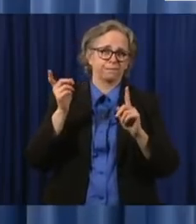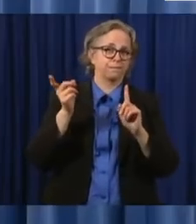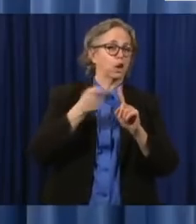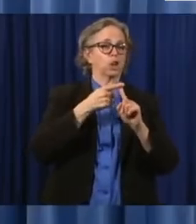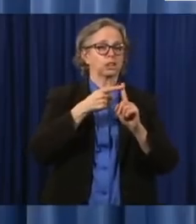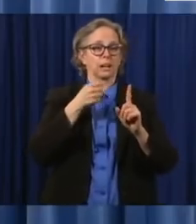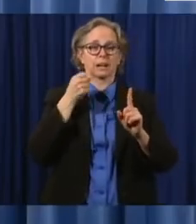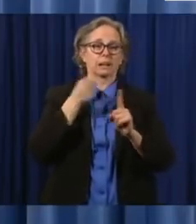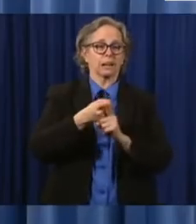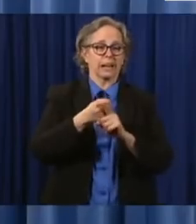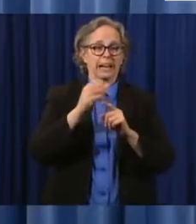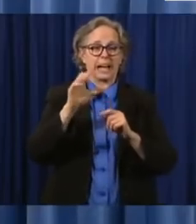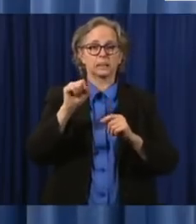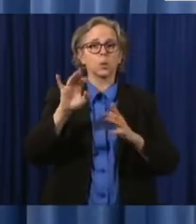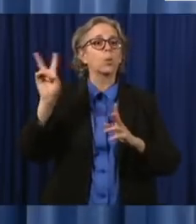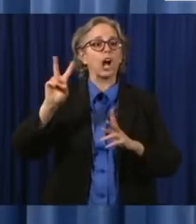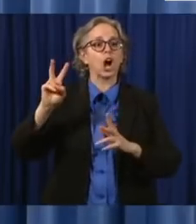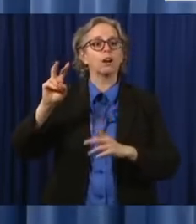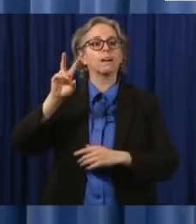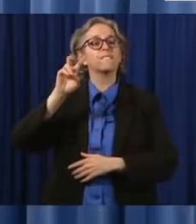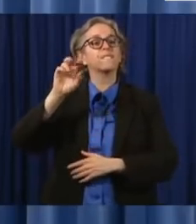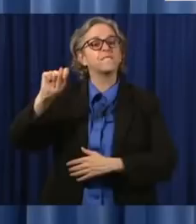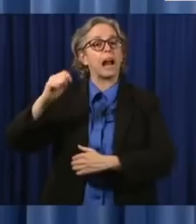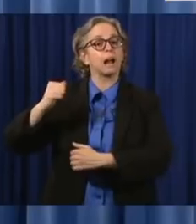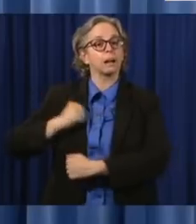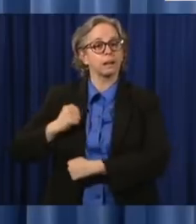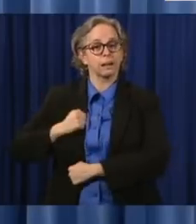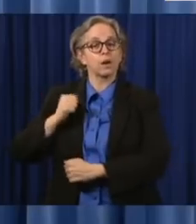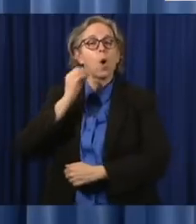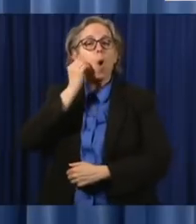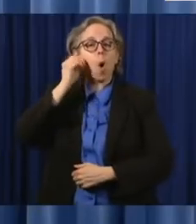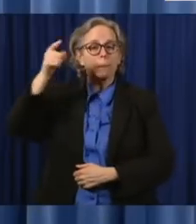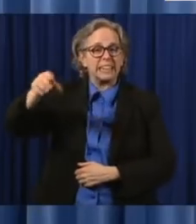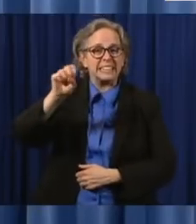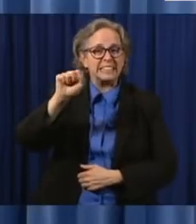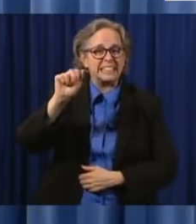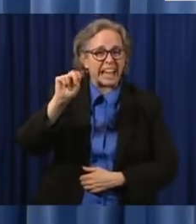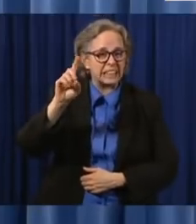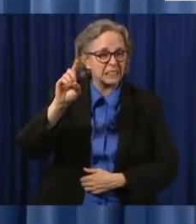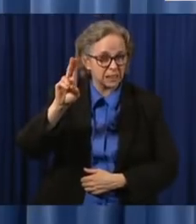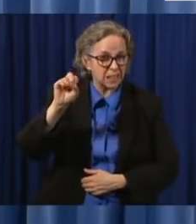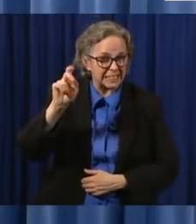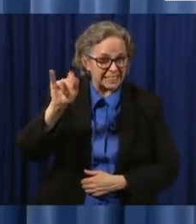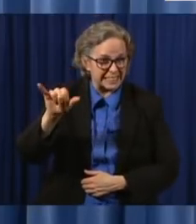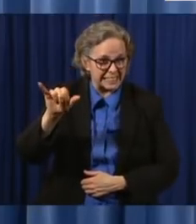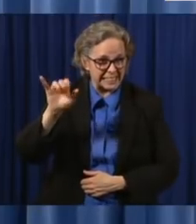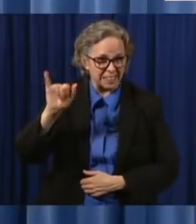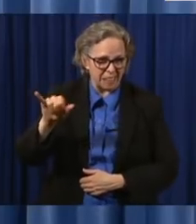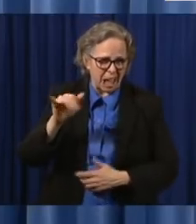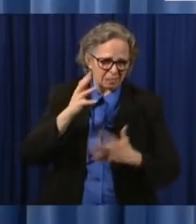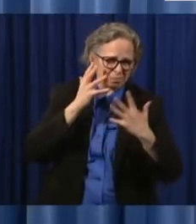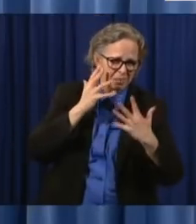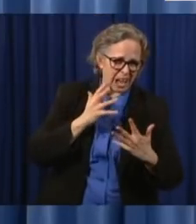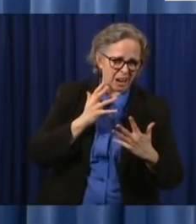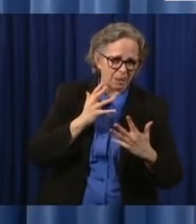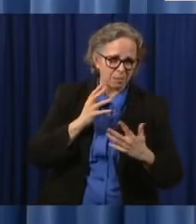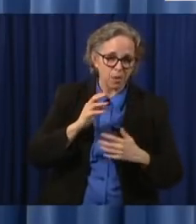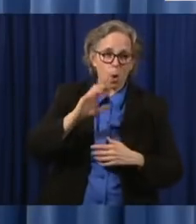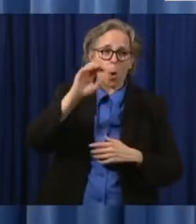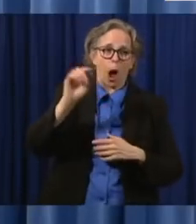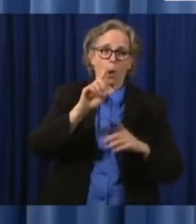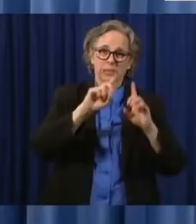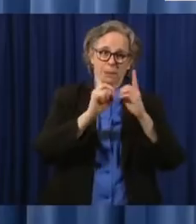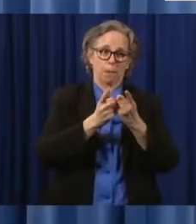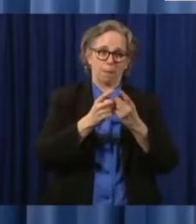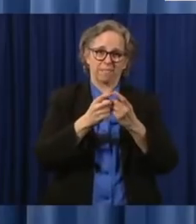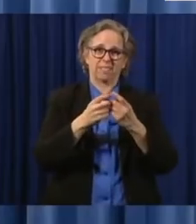Sandusky. Just a short time ago, sadly, our Ohio Department of Veteran Services informed me that a